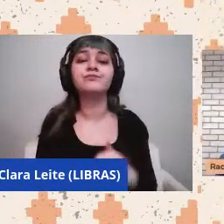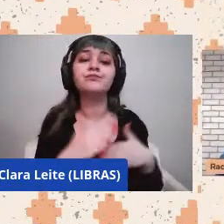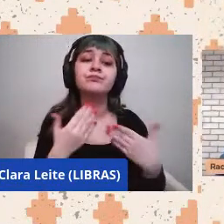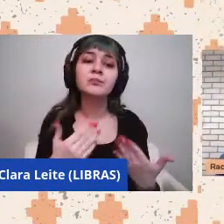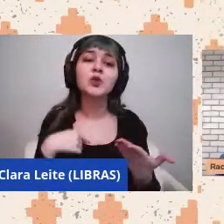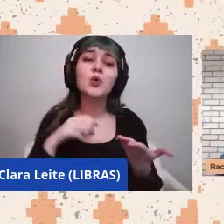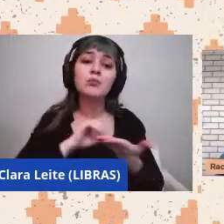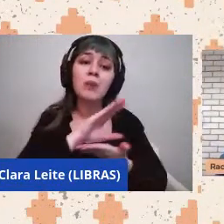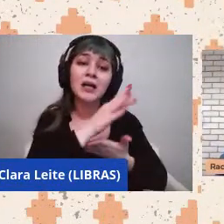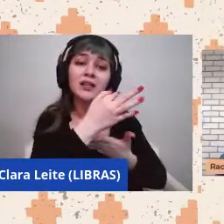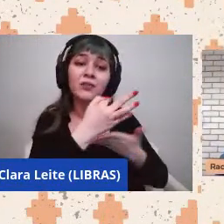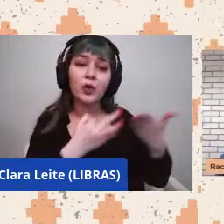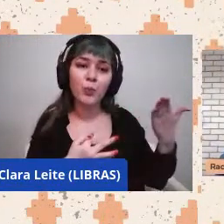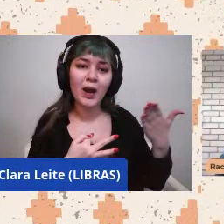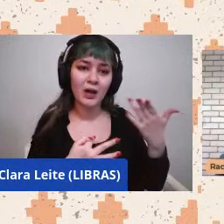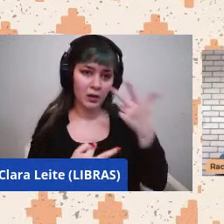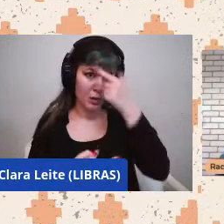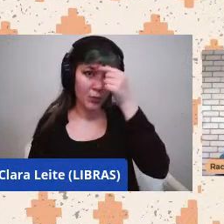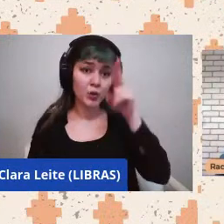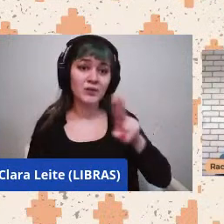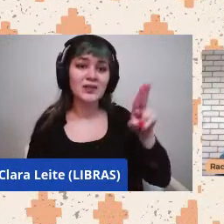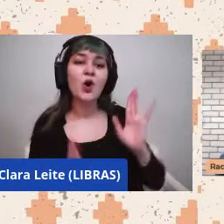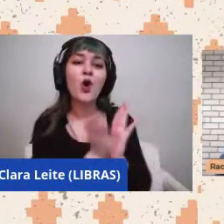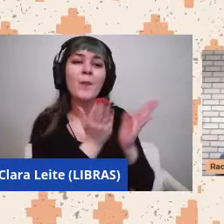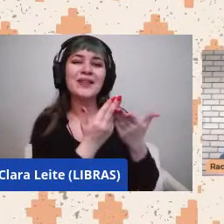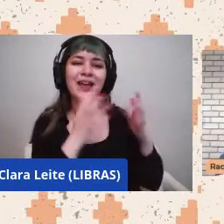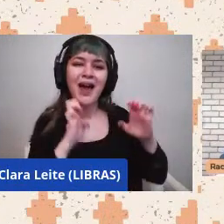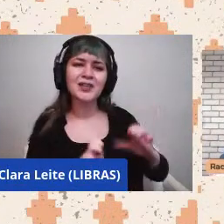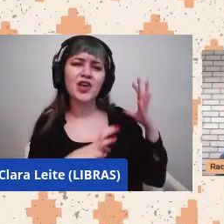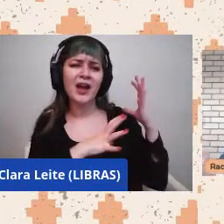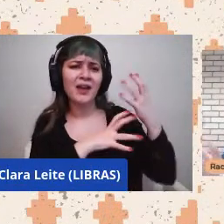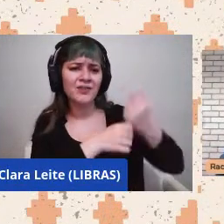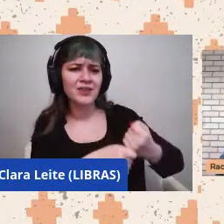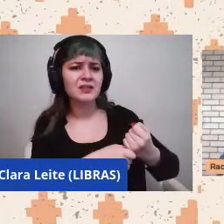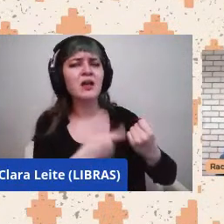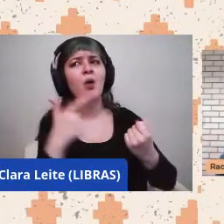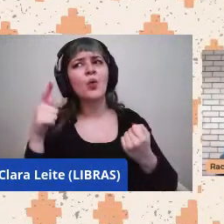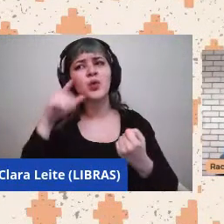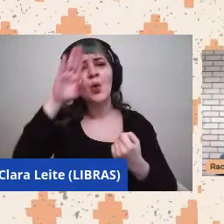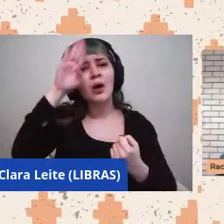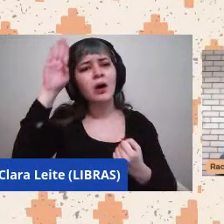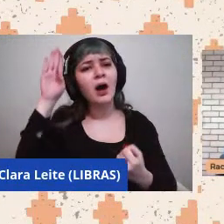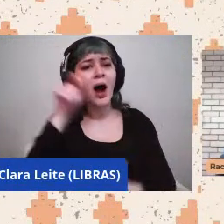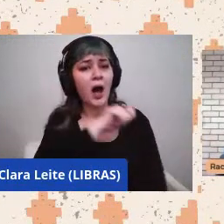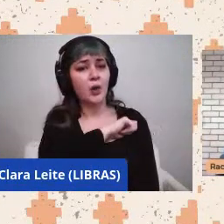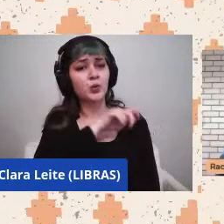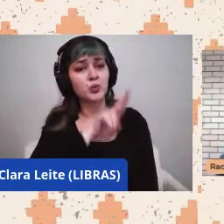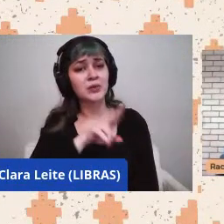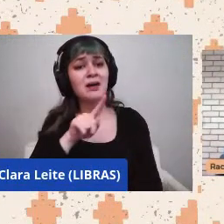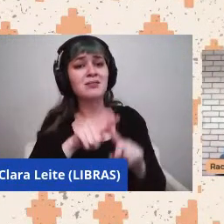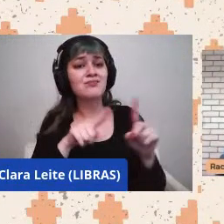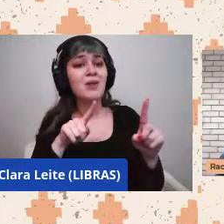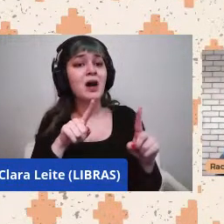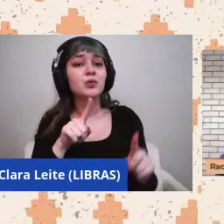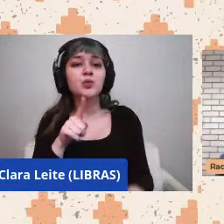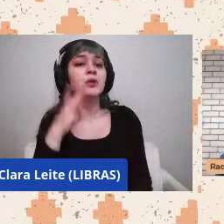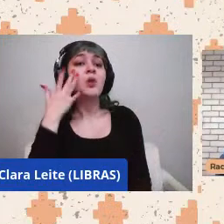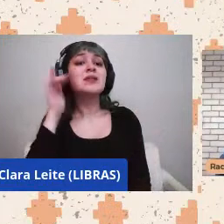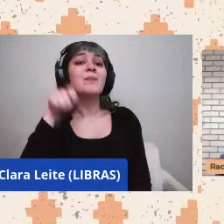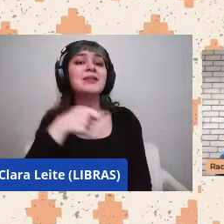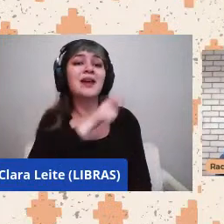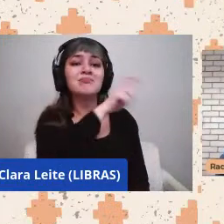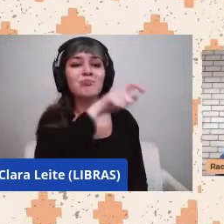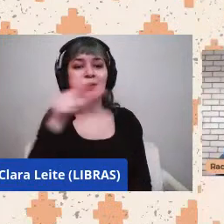form to the University Ethics Committee, and it's reviewed by other academics, but they remain anonymous to you. You don't find out who